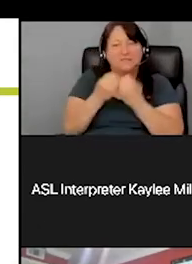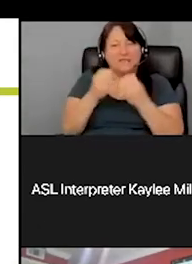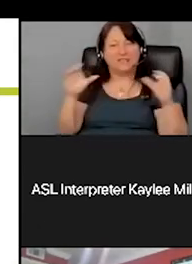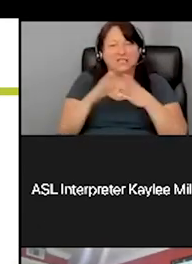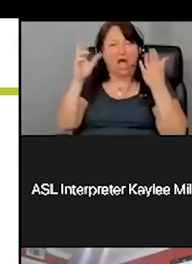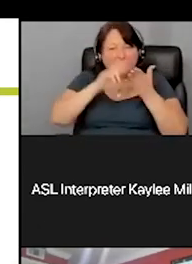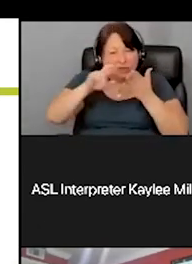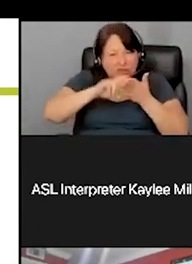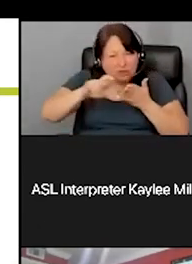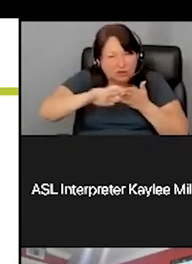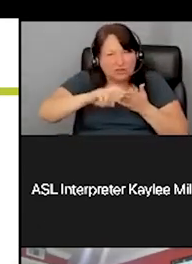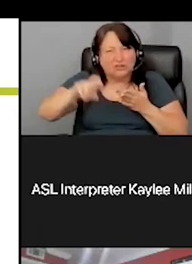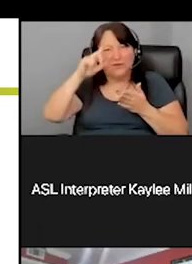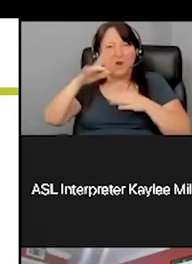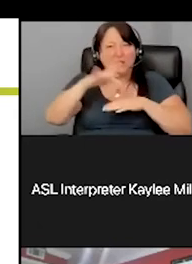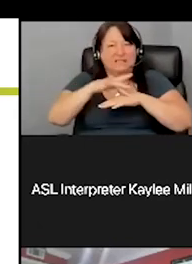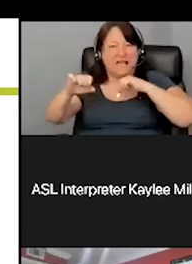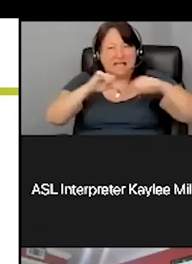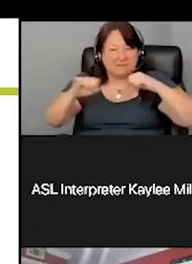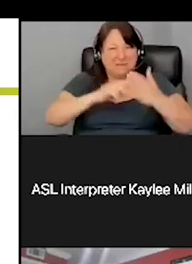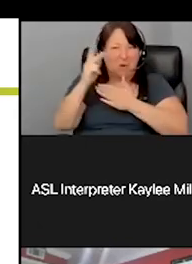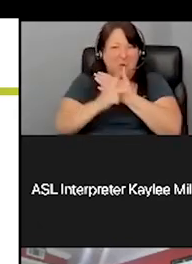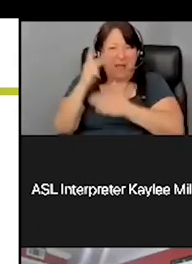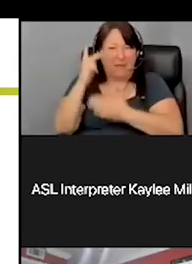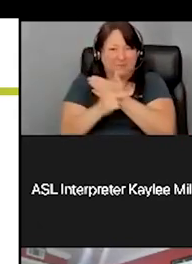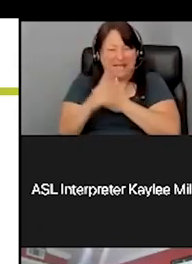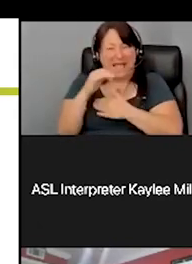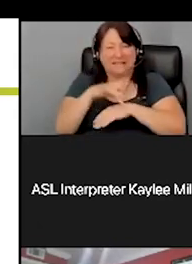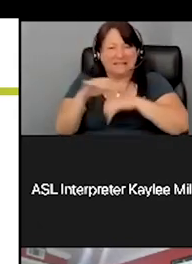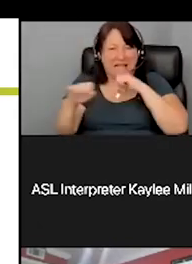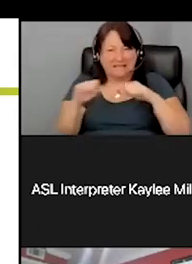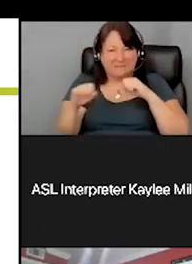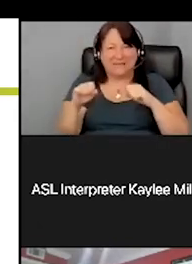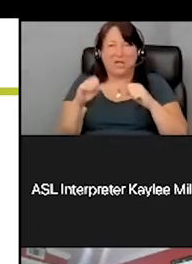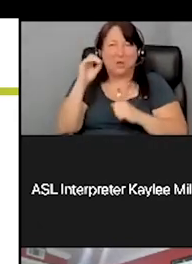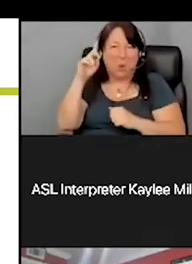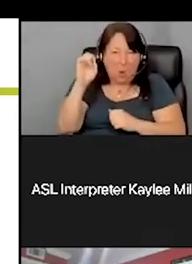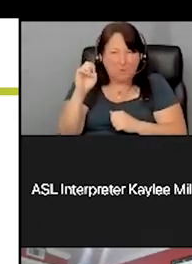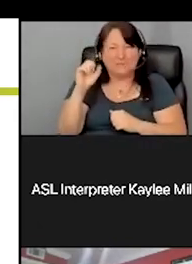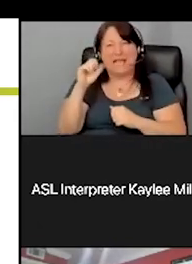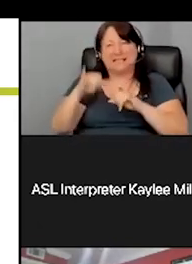research for seismic programs and seismic codes and standards.